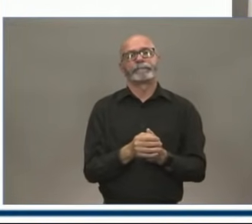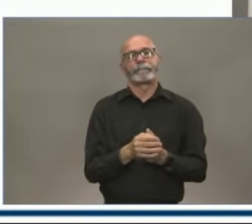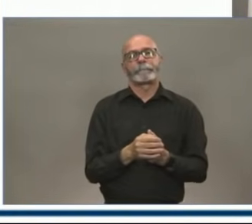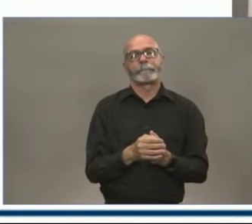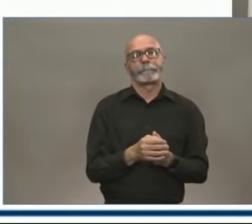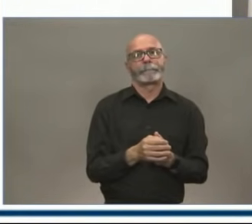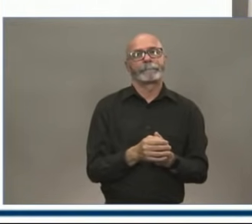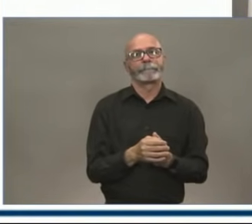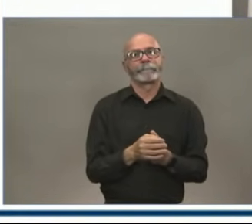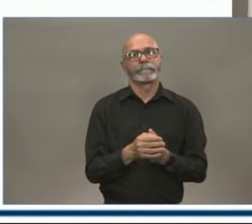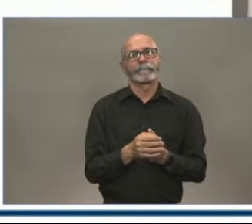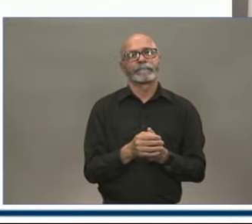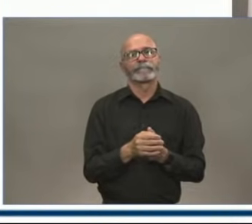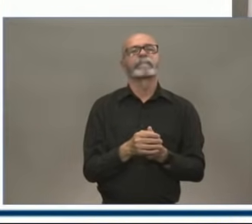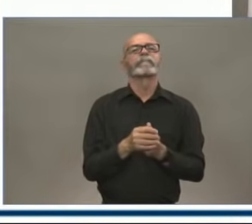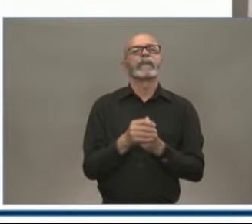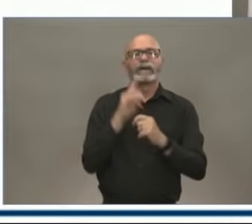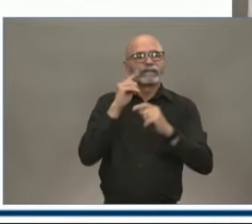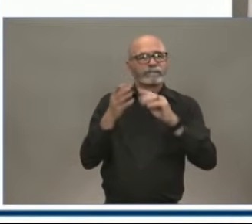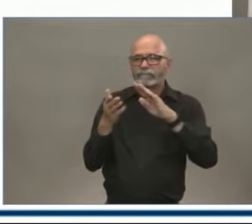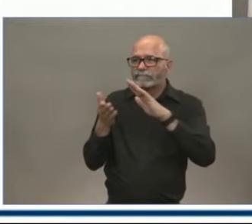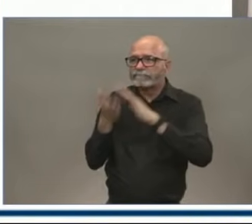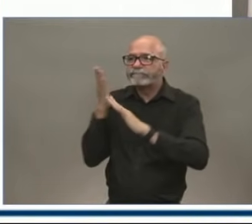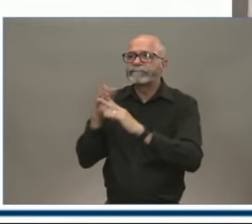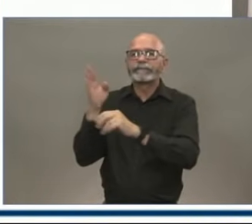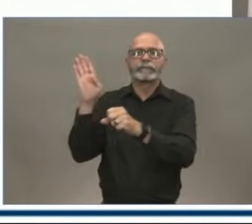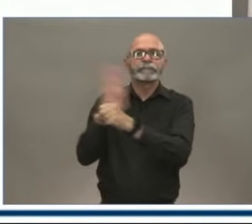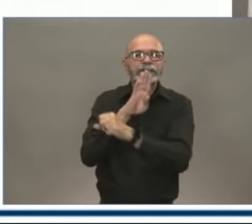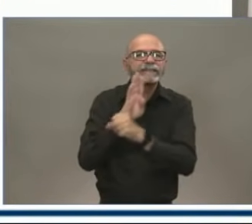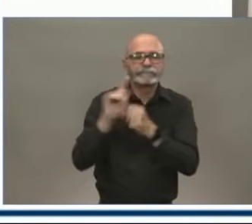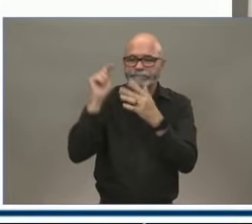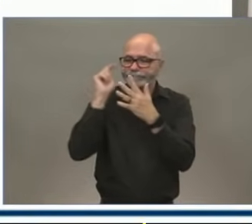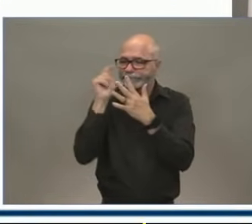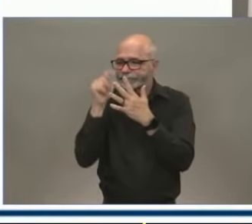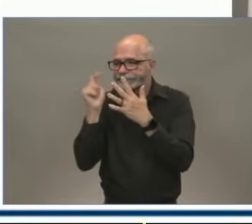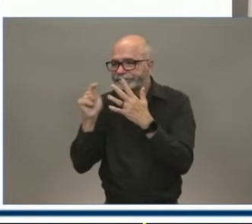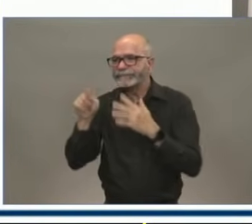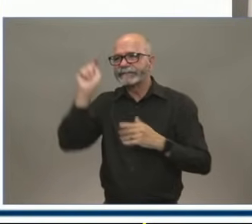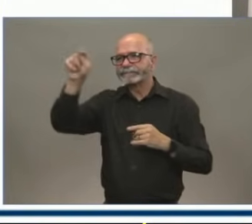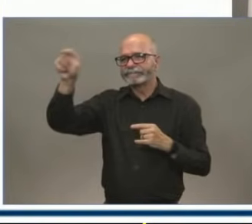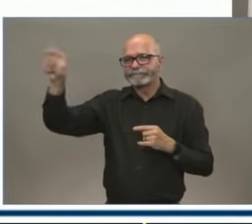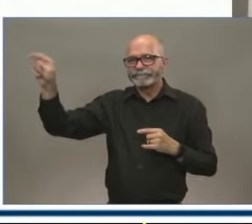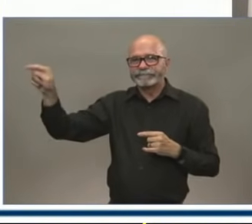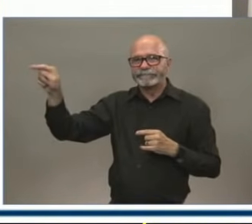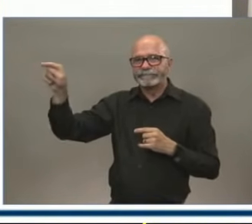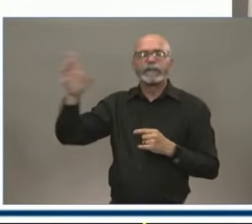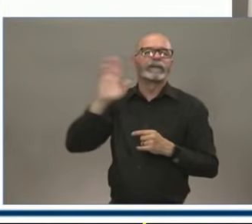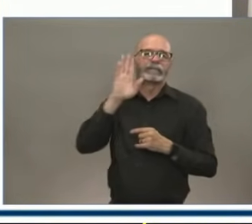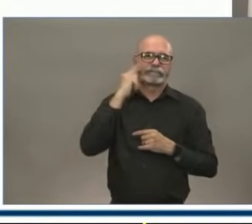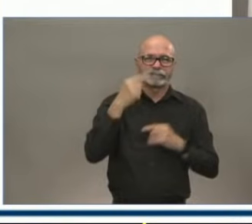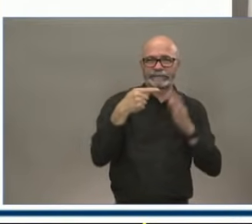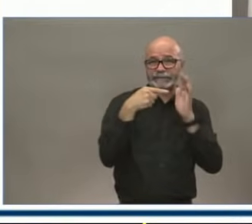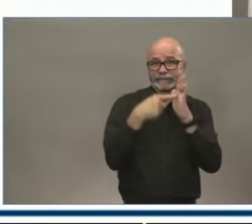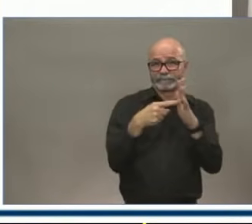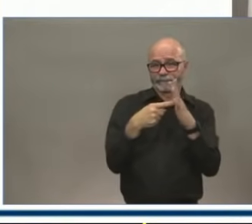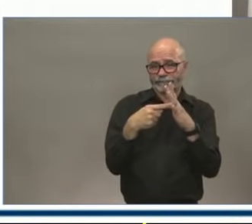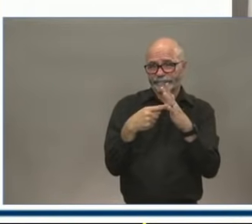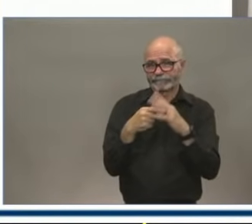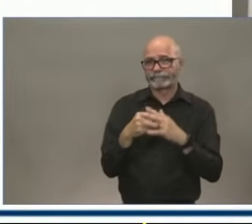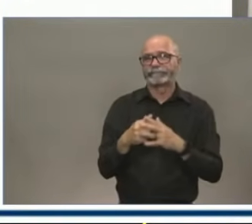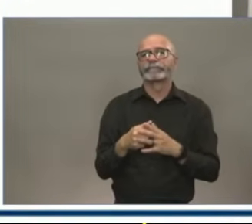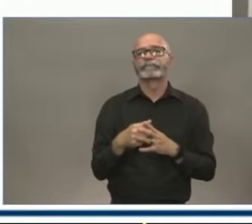business, and they say that their model of business is more conducive to one-on-one that benefits social